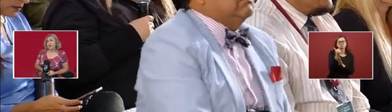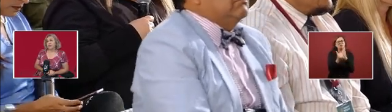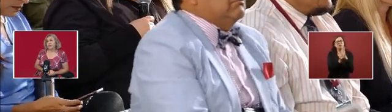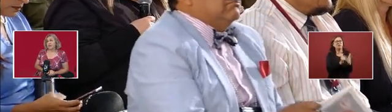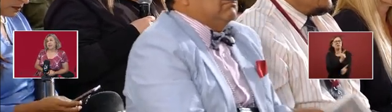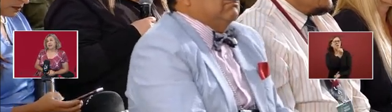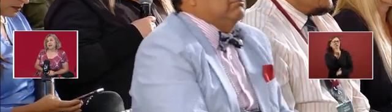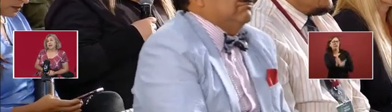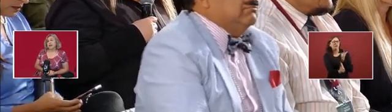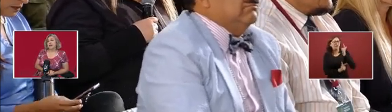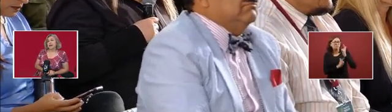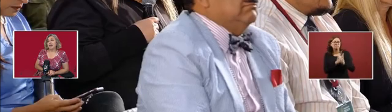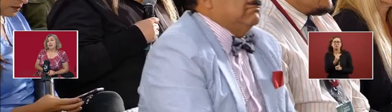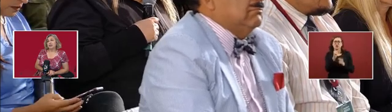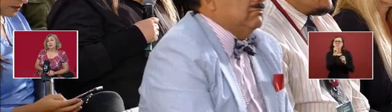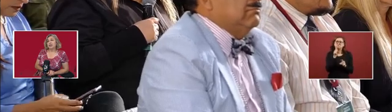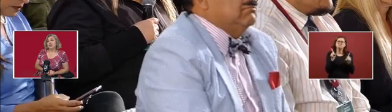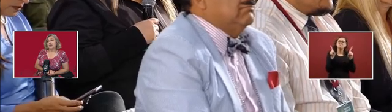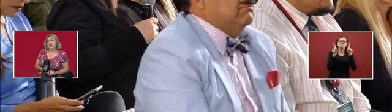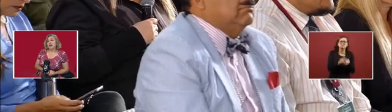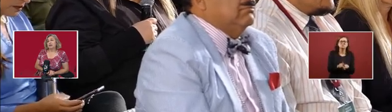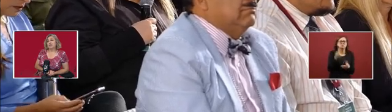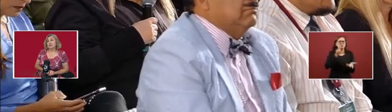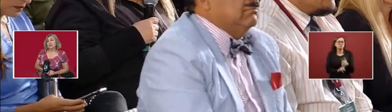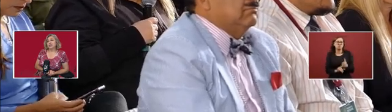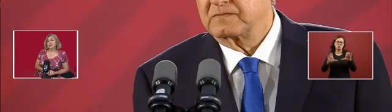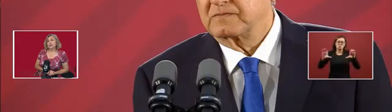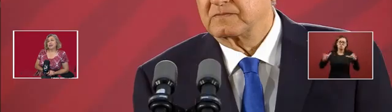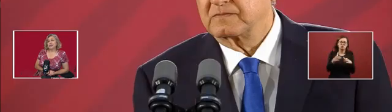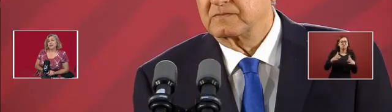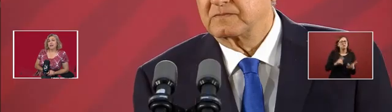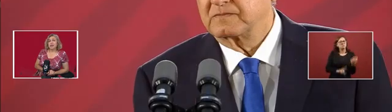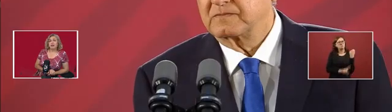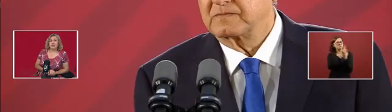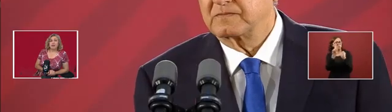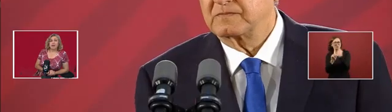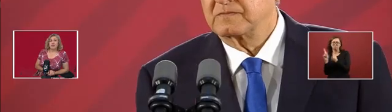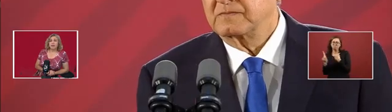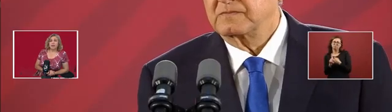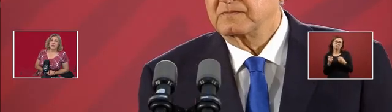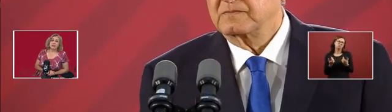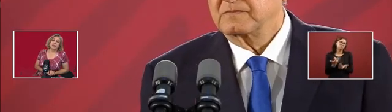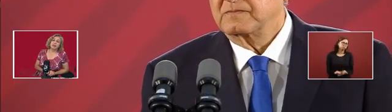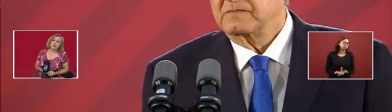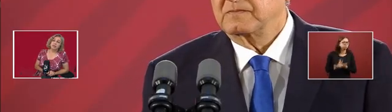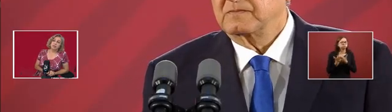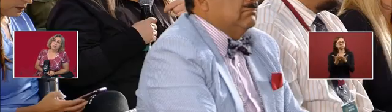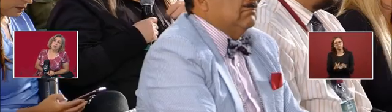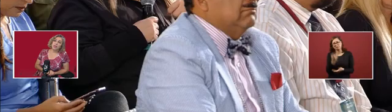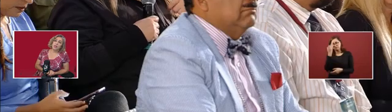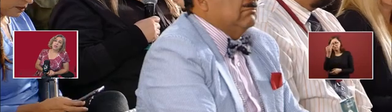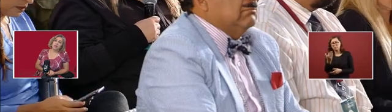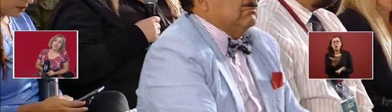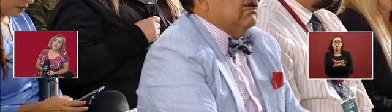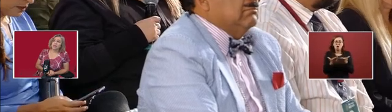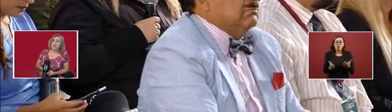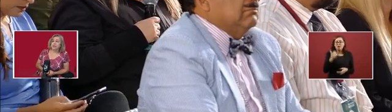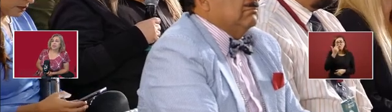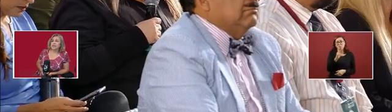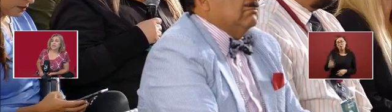it. más apartados." Even in the Y most es de los remote programas areas. And that's one of que the más problems that se han has most aplicado, been